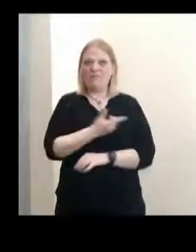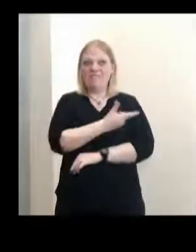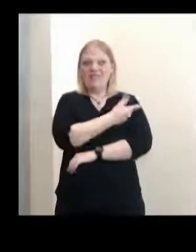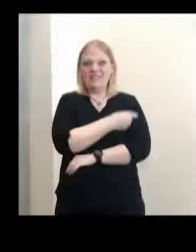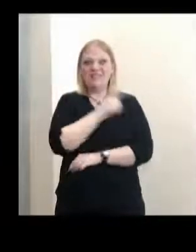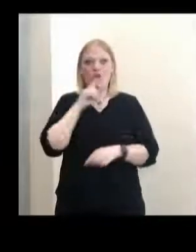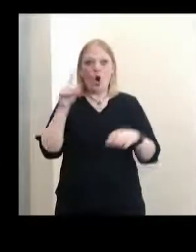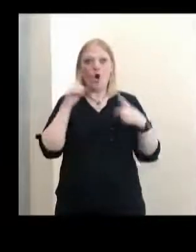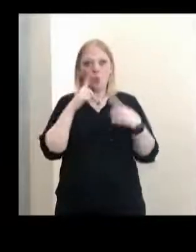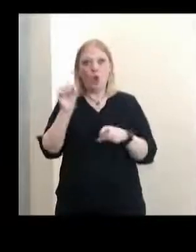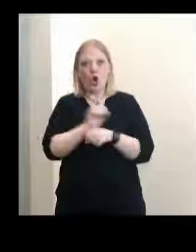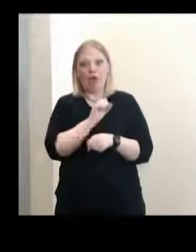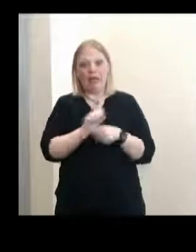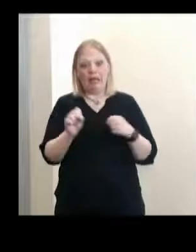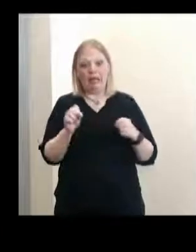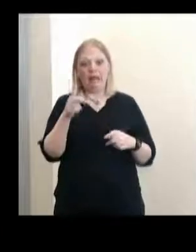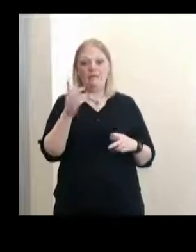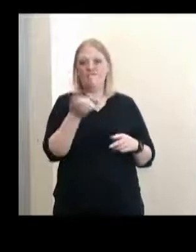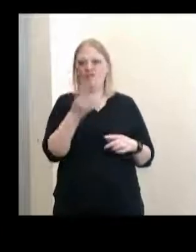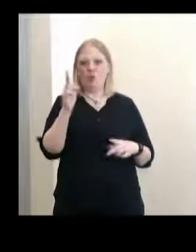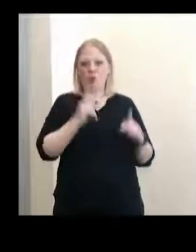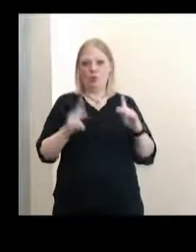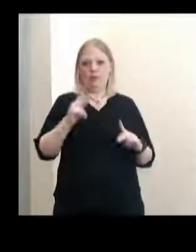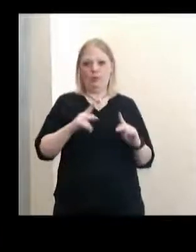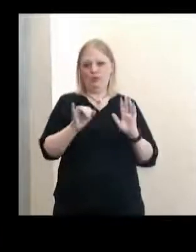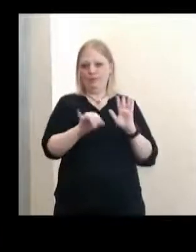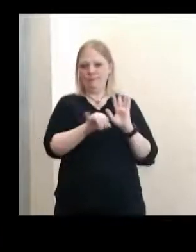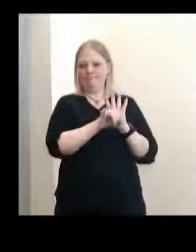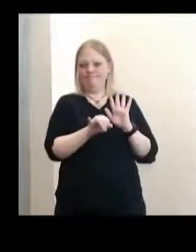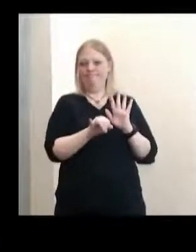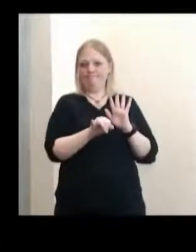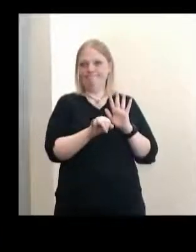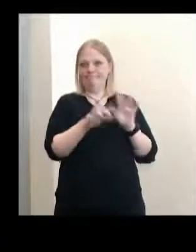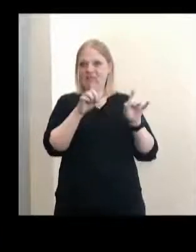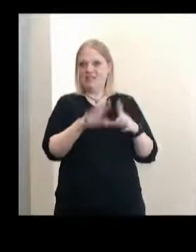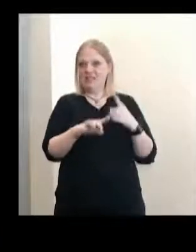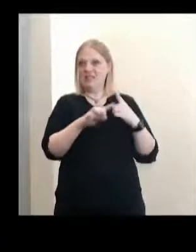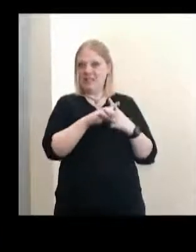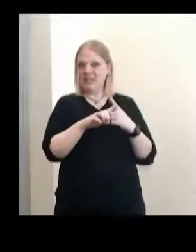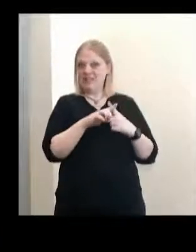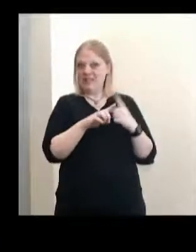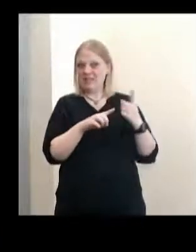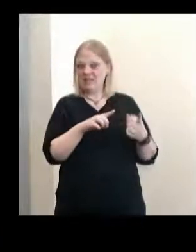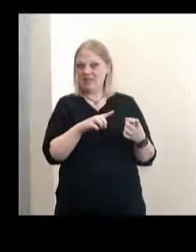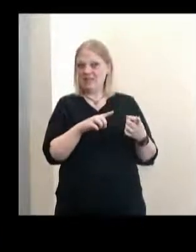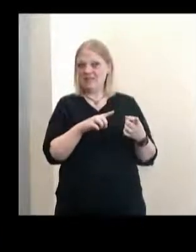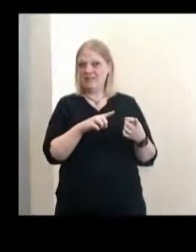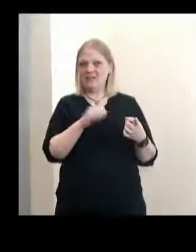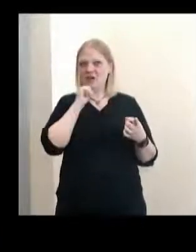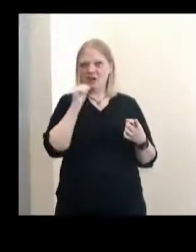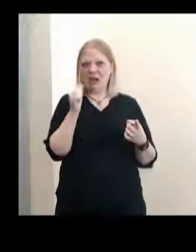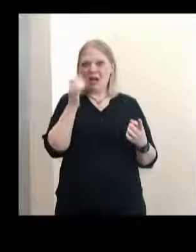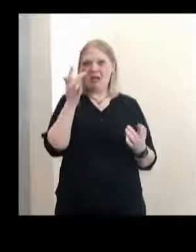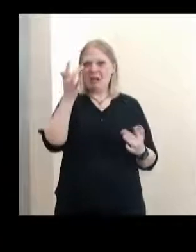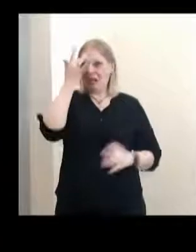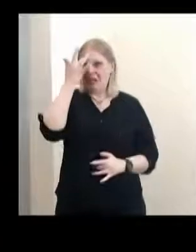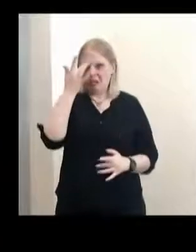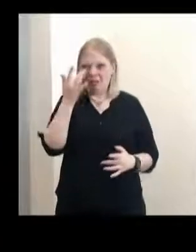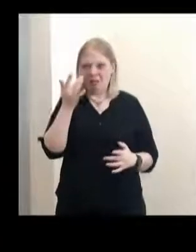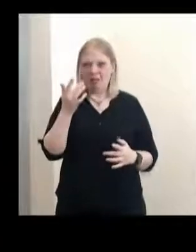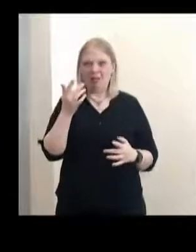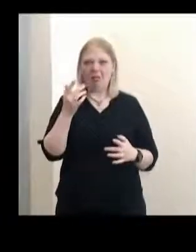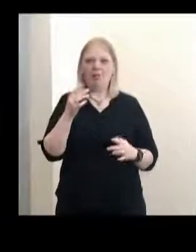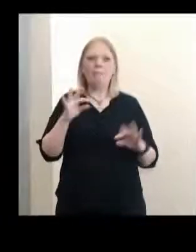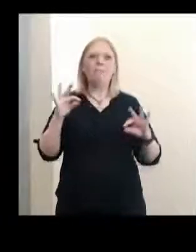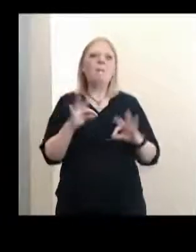working, because these few people that we've identified that have tested positive they're not ill. They may have some mild